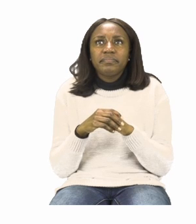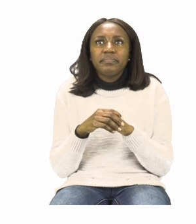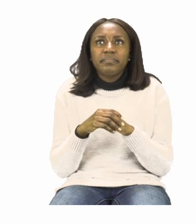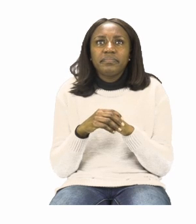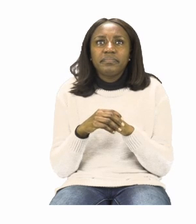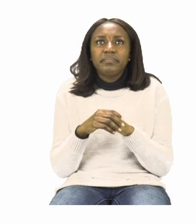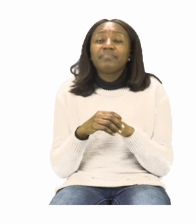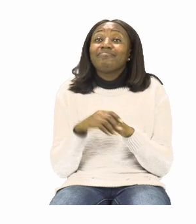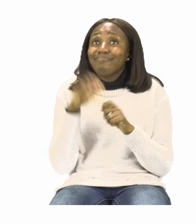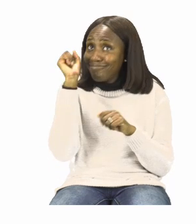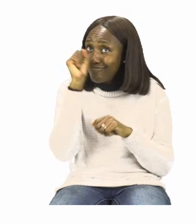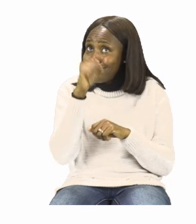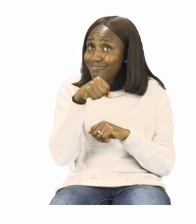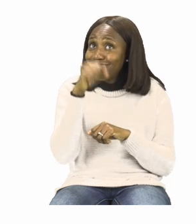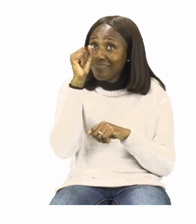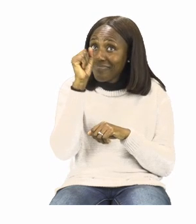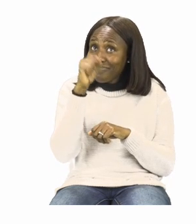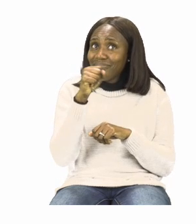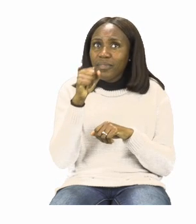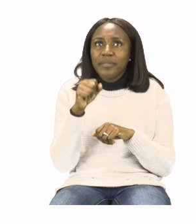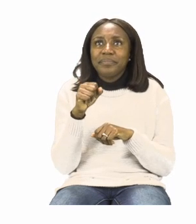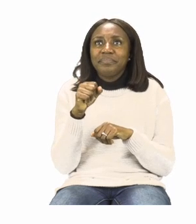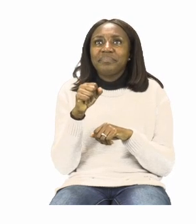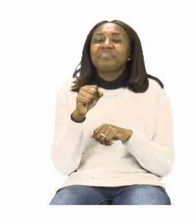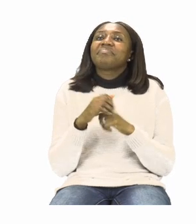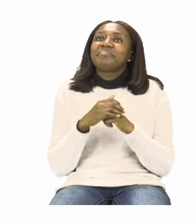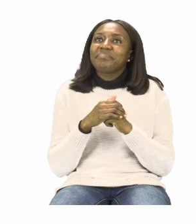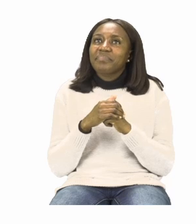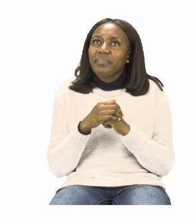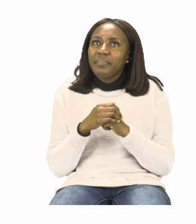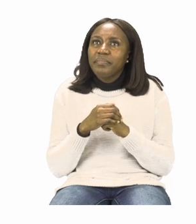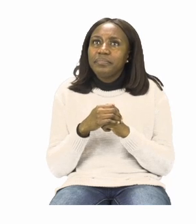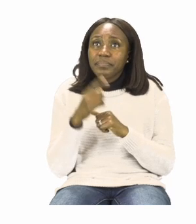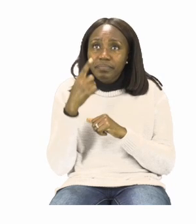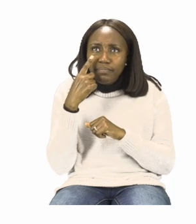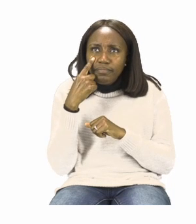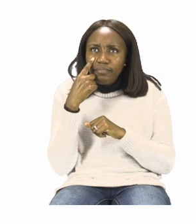Oh yes, of course there is a difference. If you look